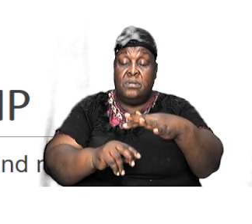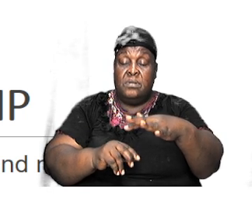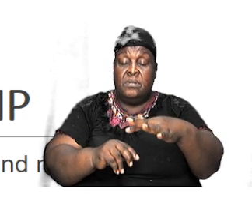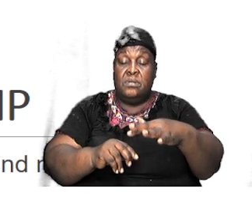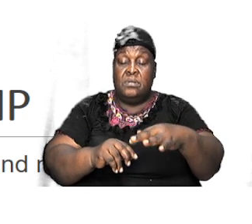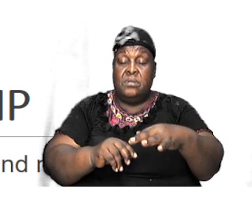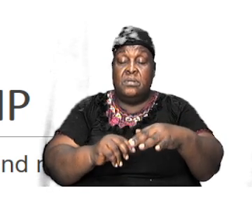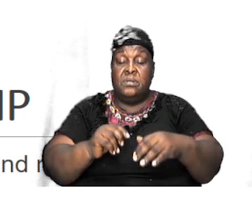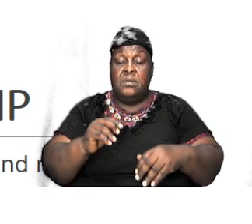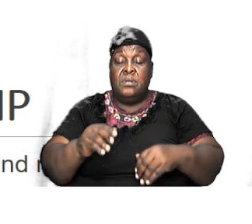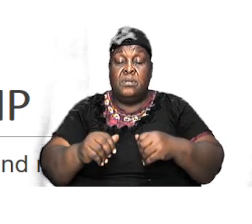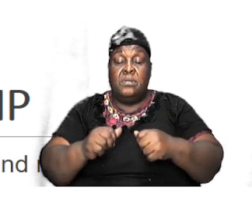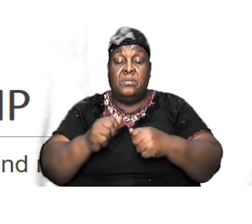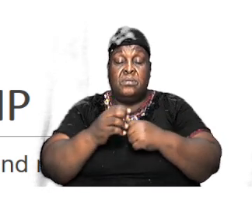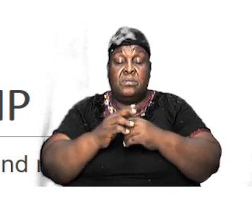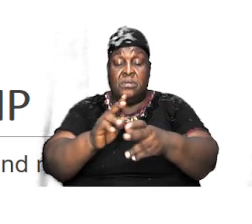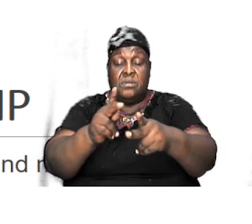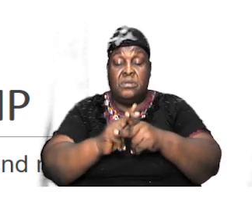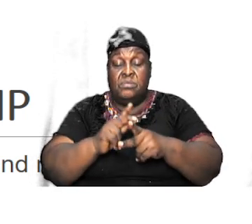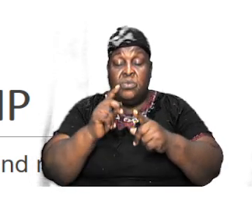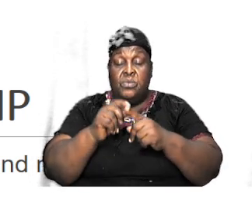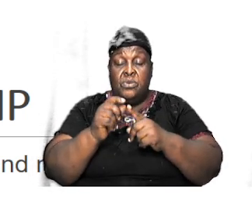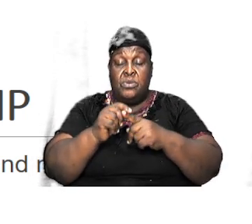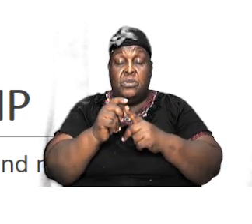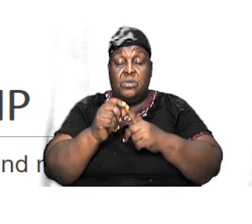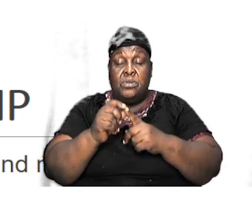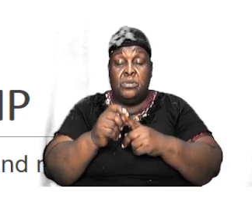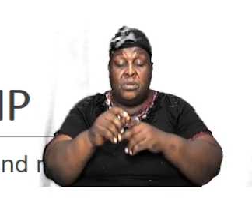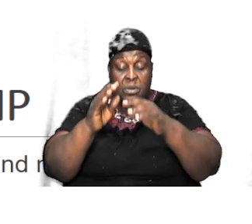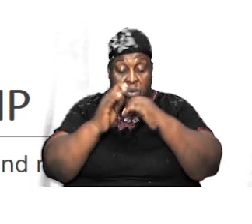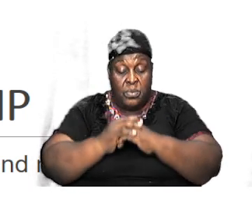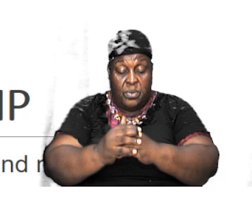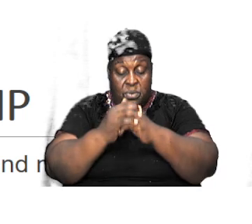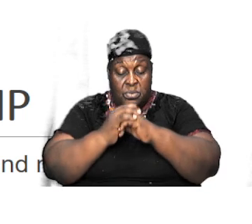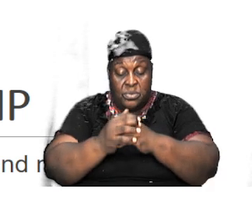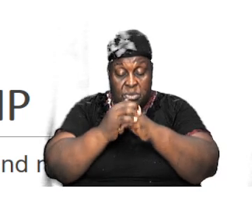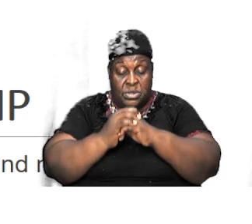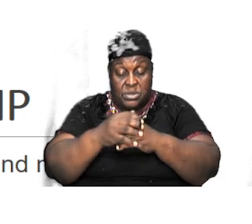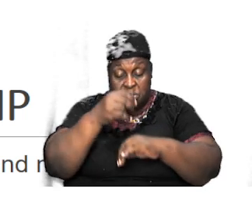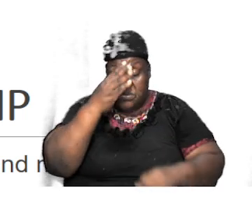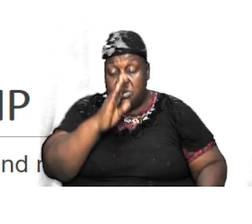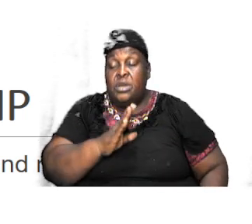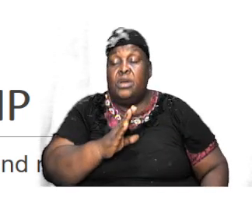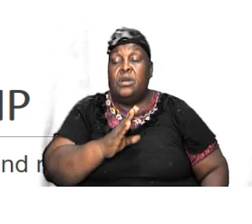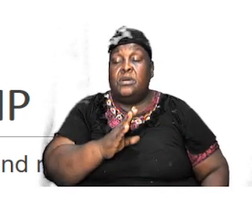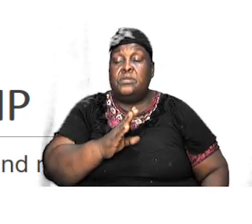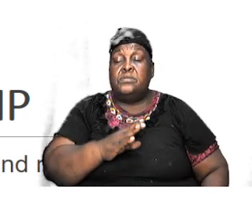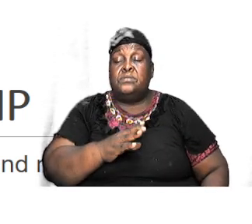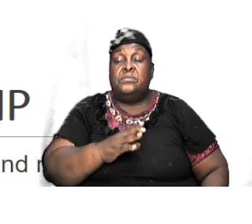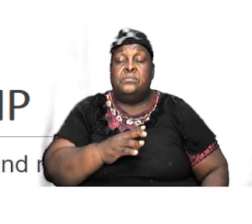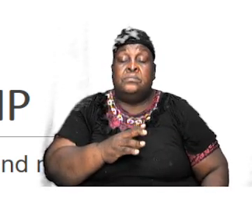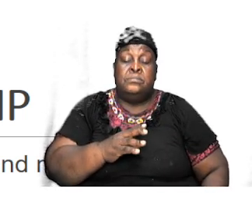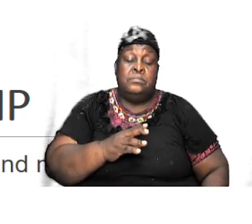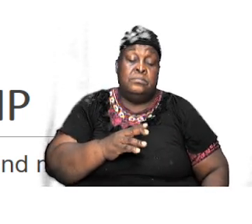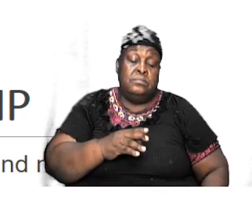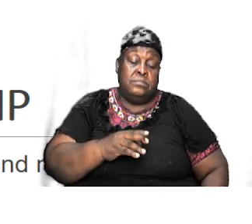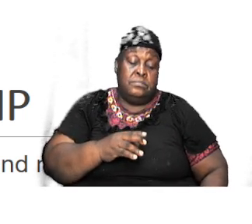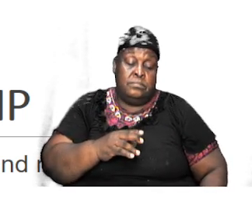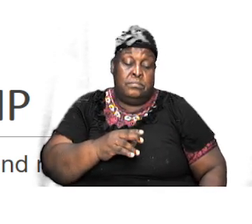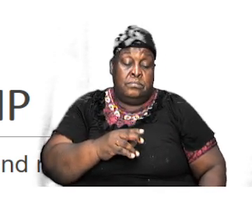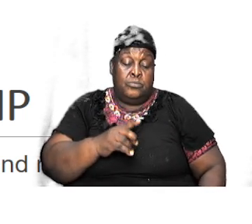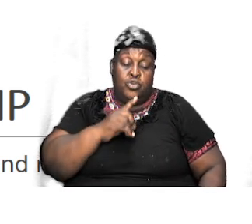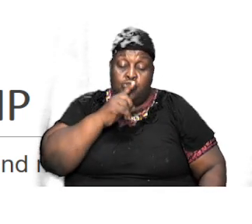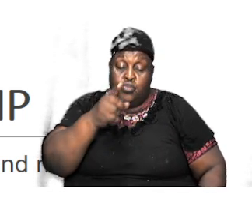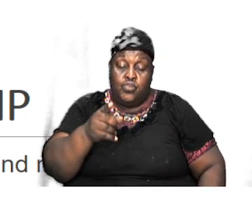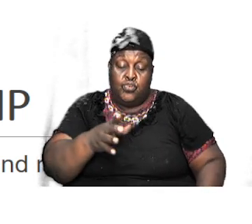you really know what he's saying. But he went on and said, worship God. Right? So here we find the fact